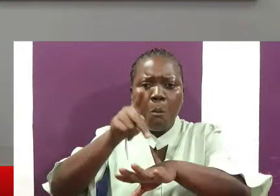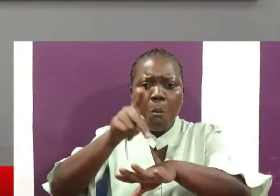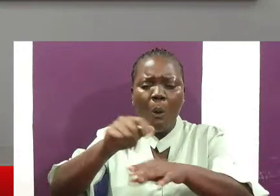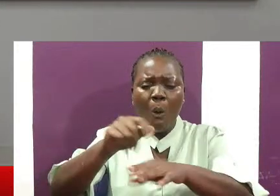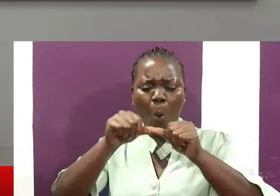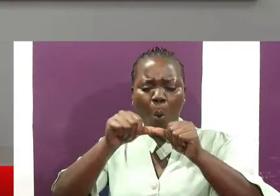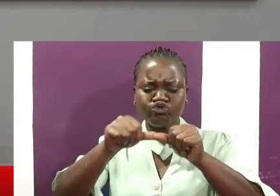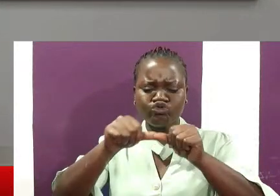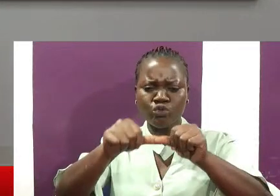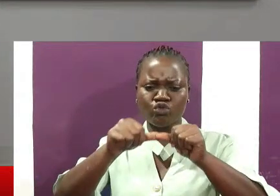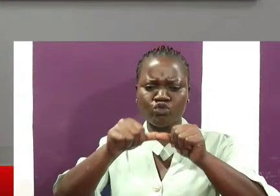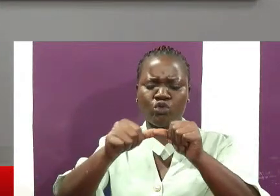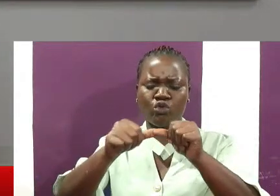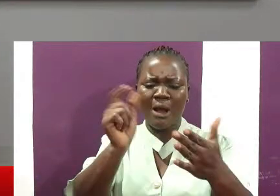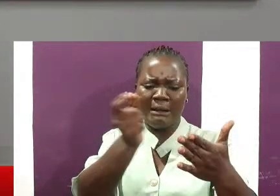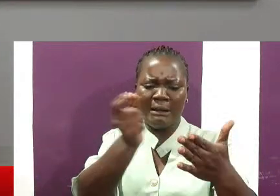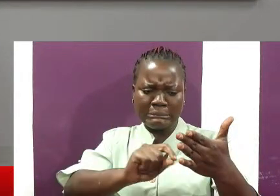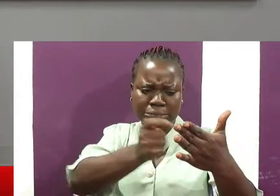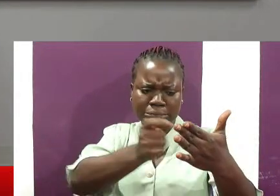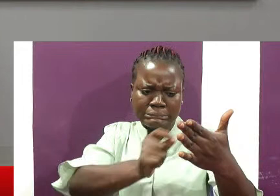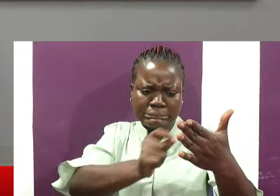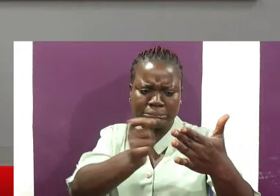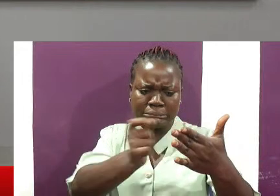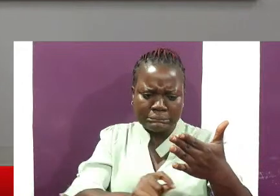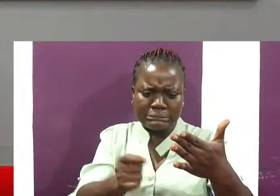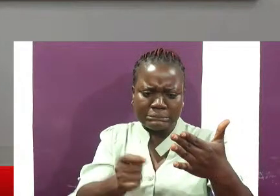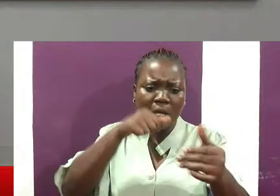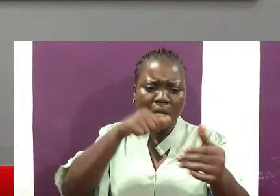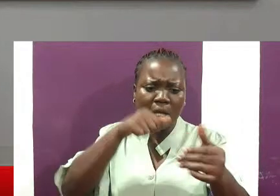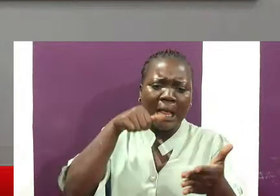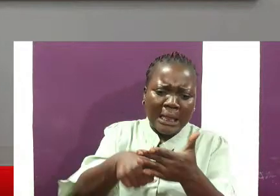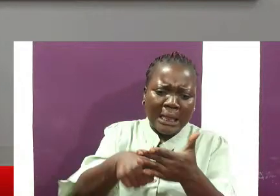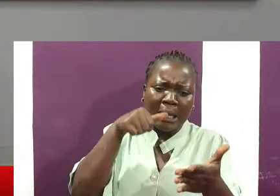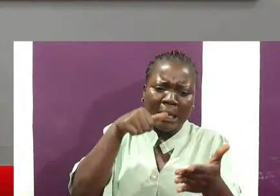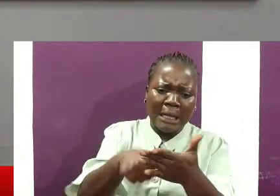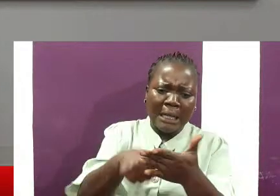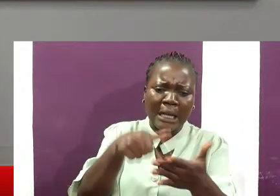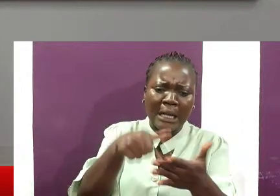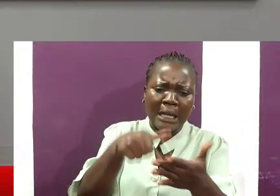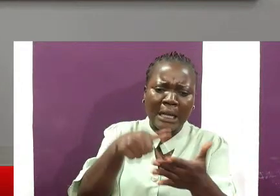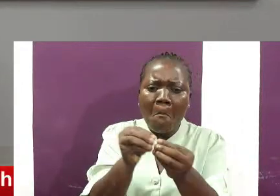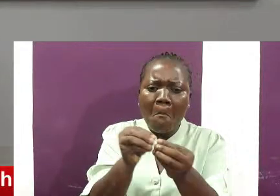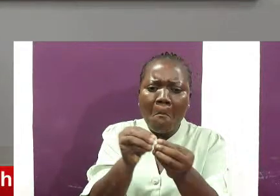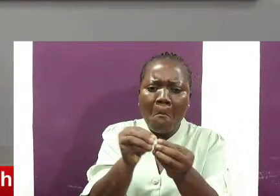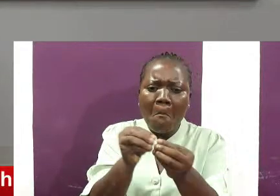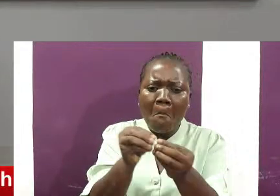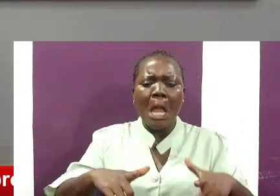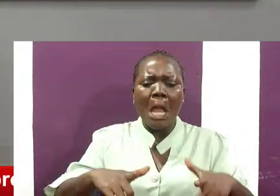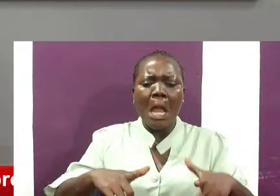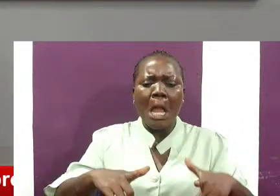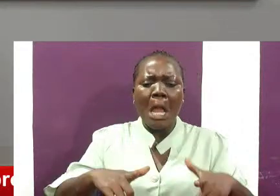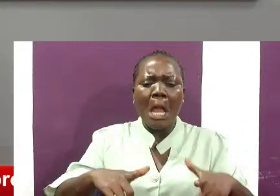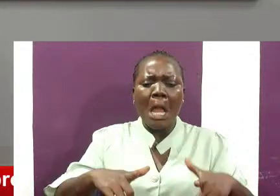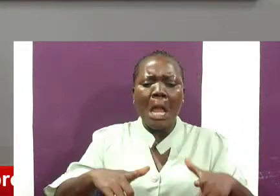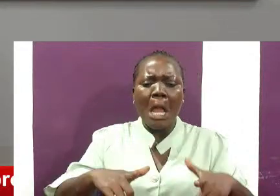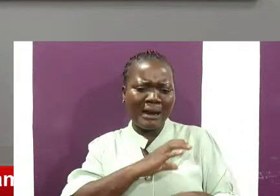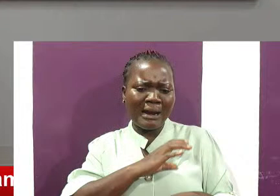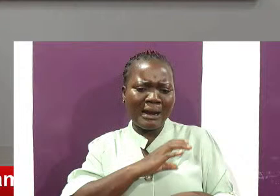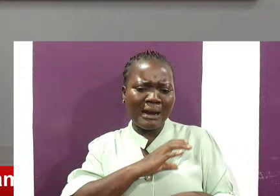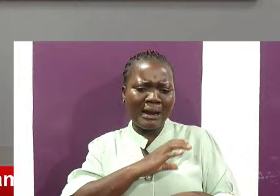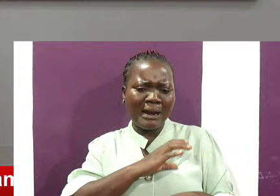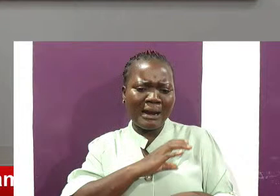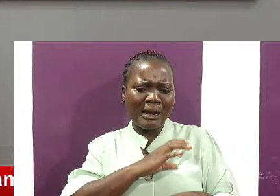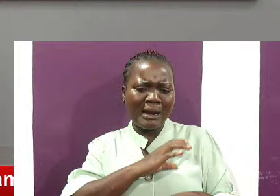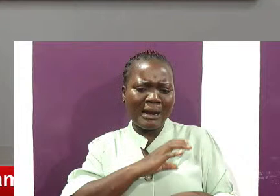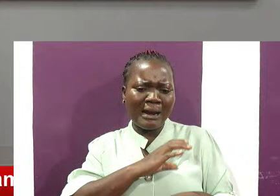door, now or throw the command a bit more far. A brabo, a su, an entity, yahoo, do I trust a woman, a yenny, a